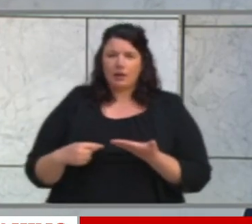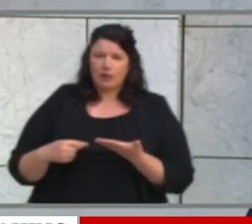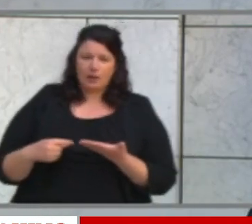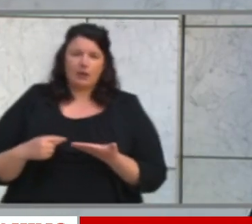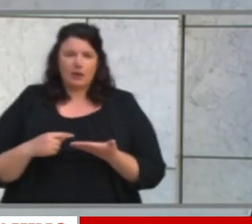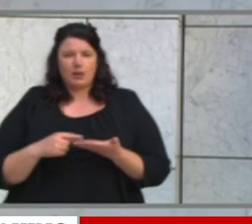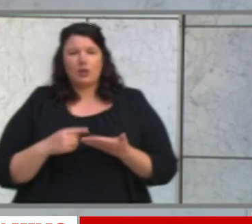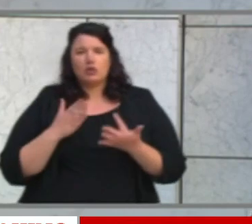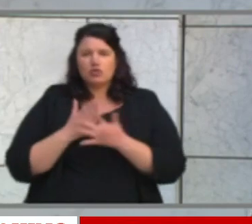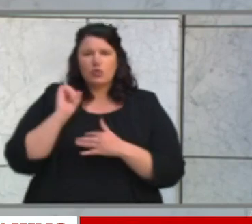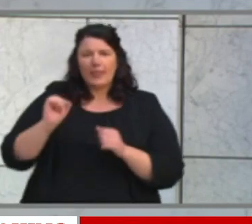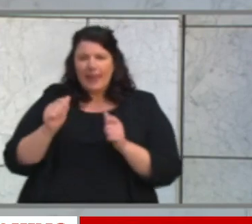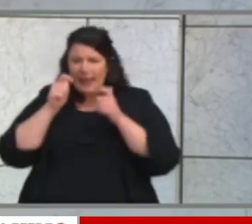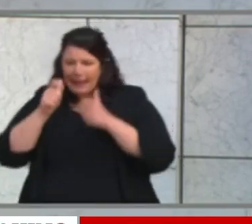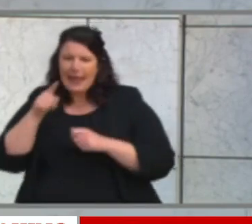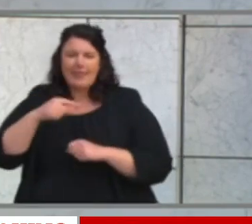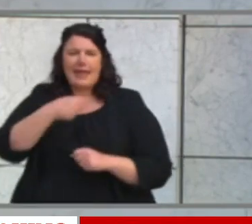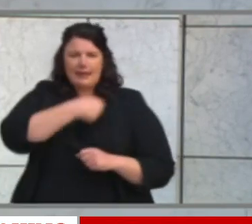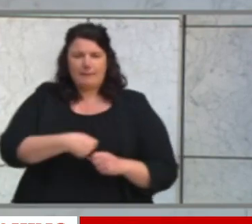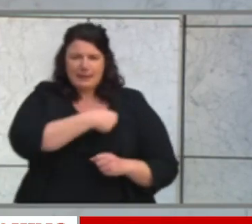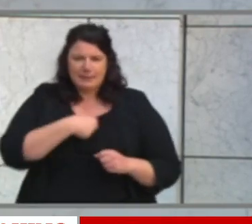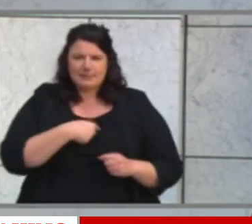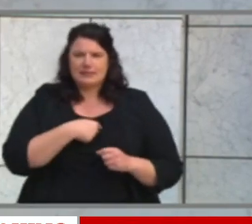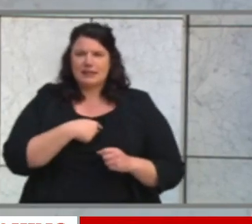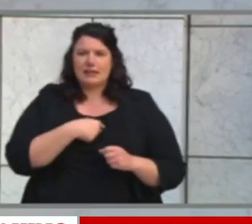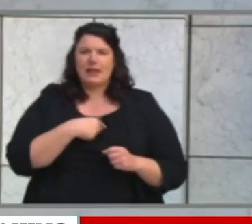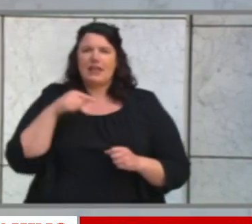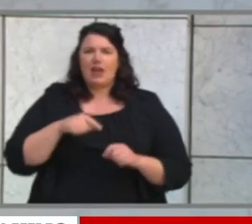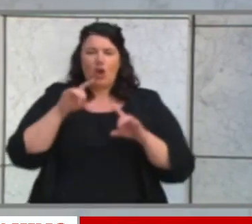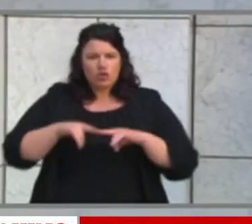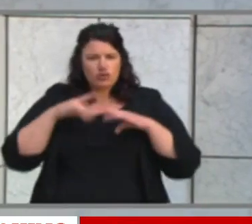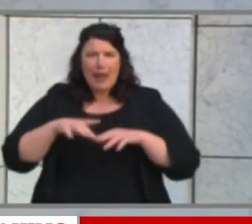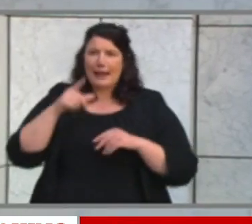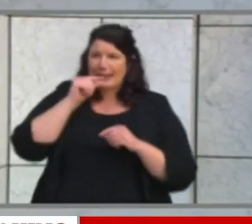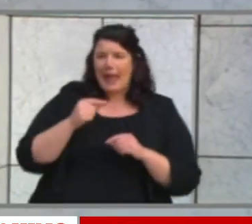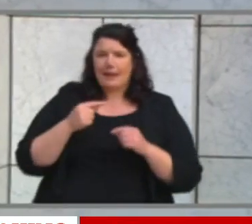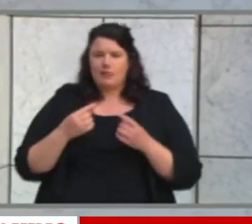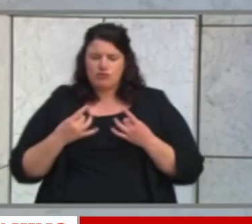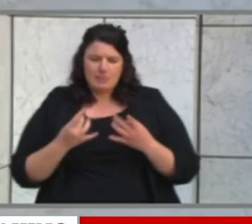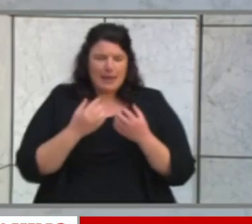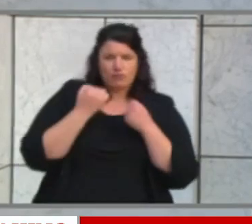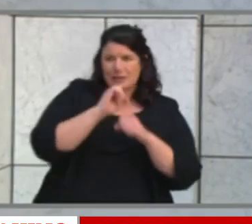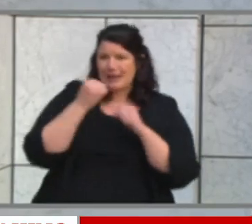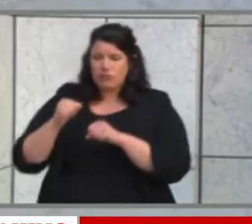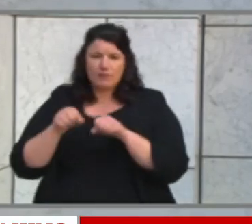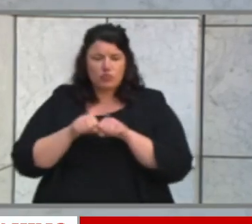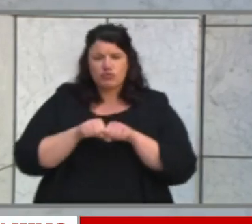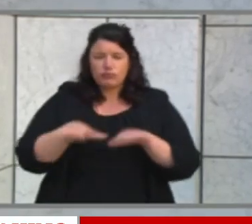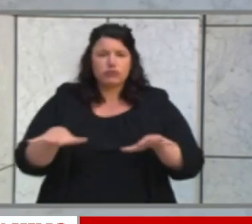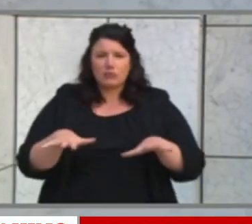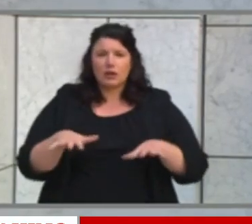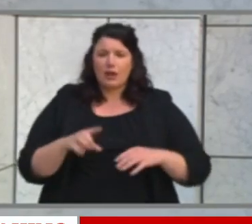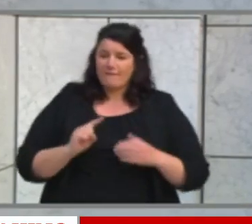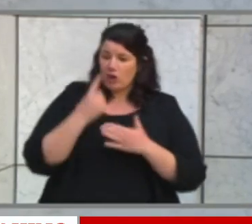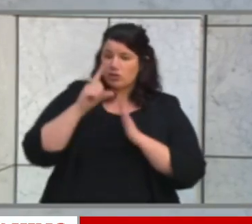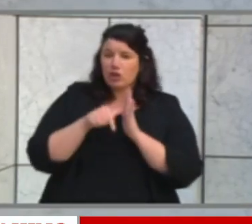their care, it was through their commitment, their patience, that actually Australia was protected in that first wave. I mean, within a week of our first